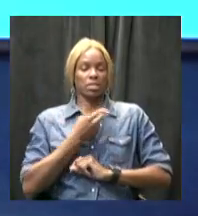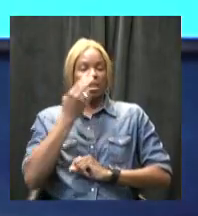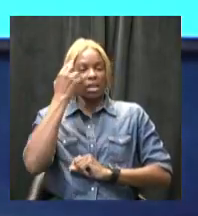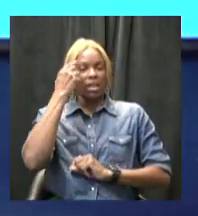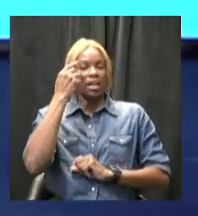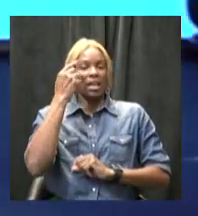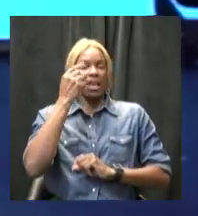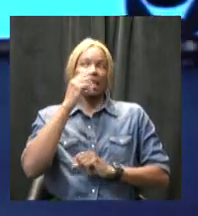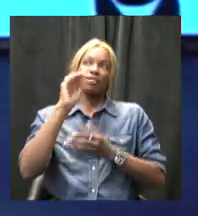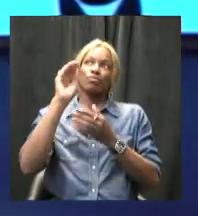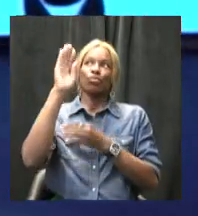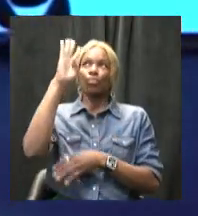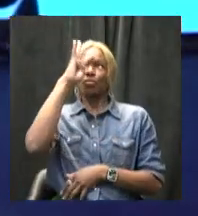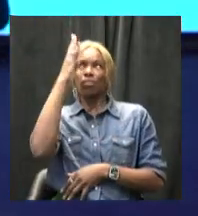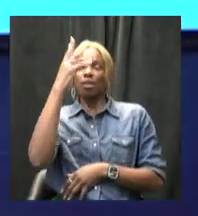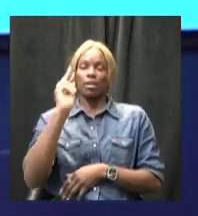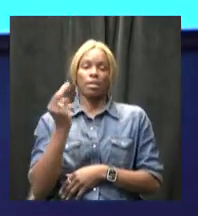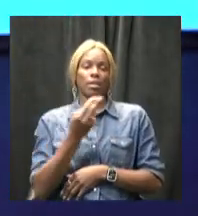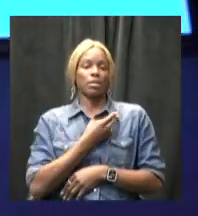community.